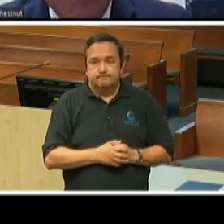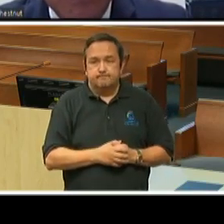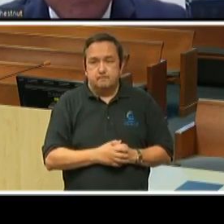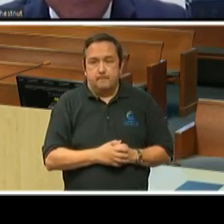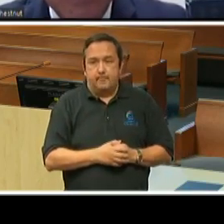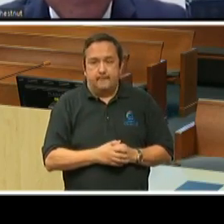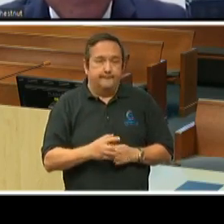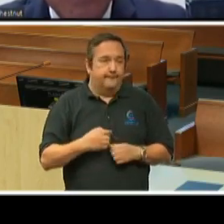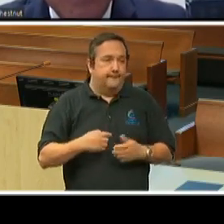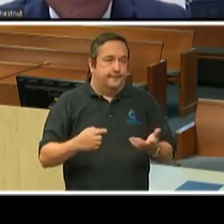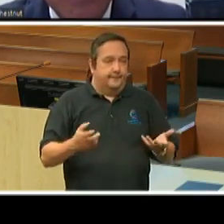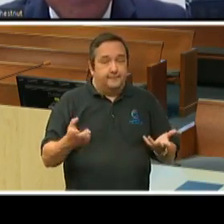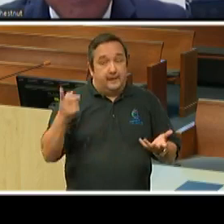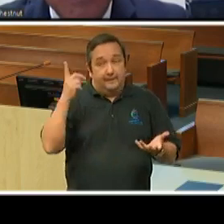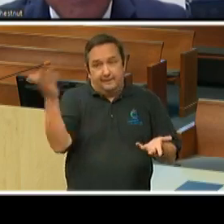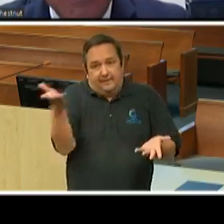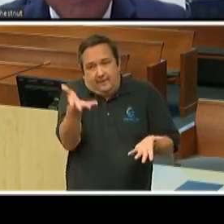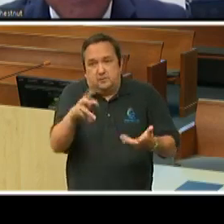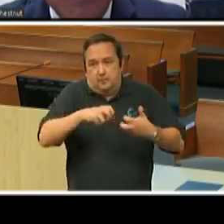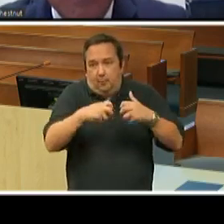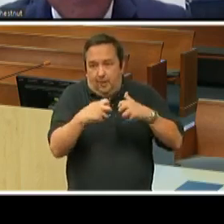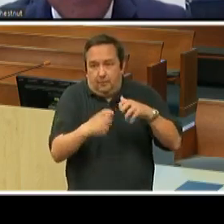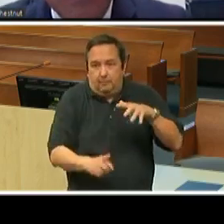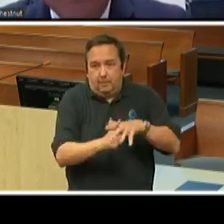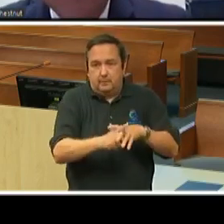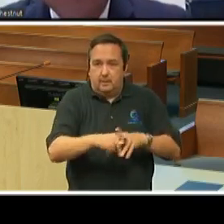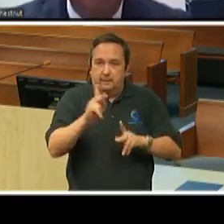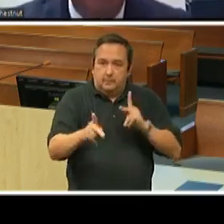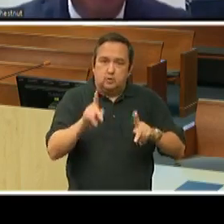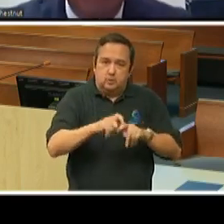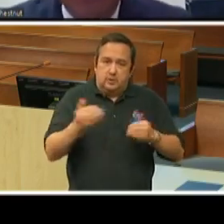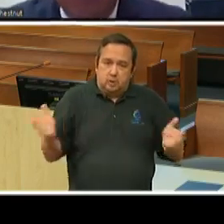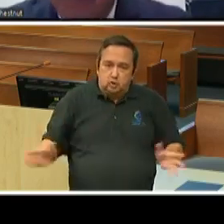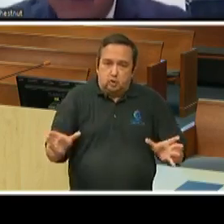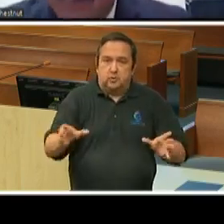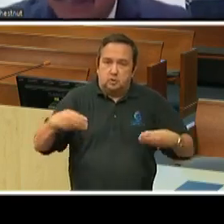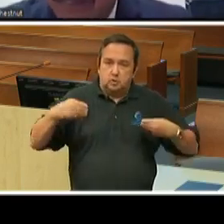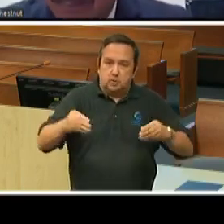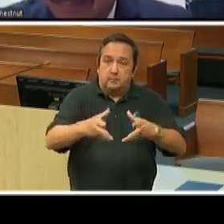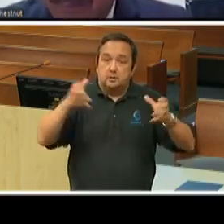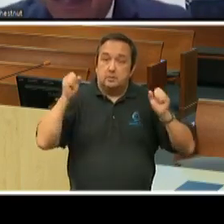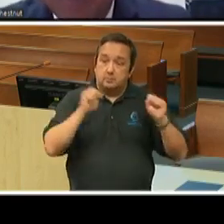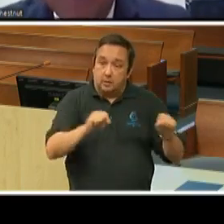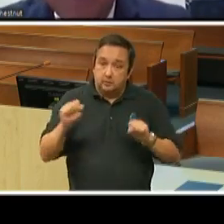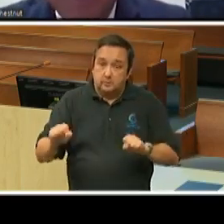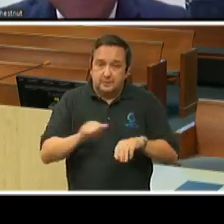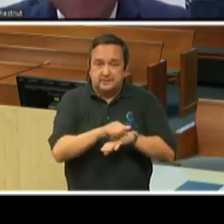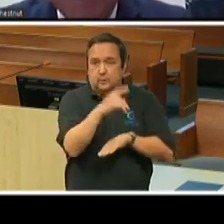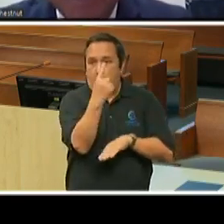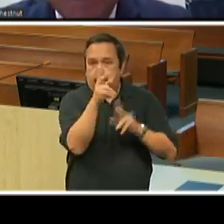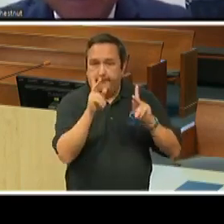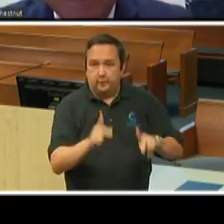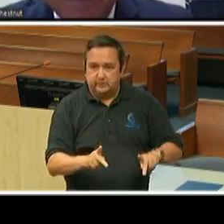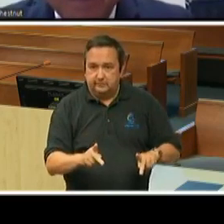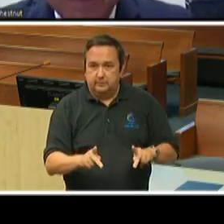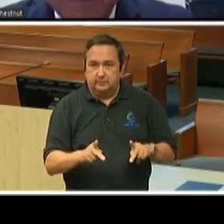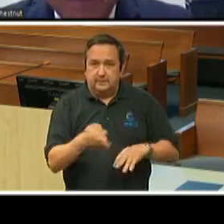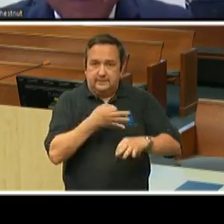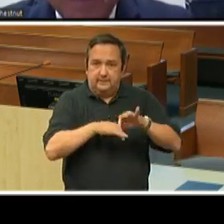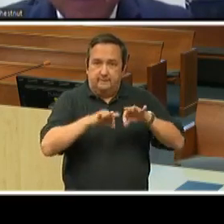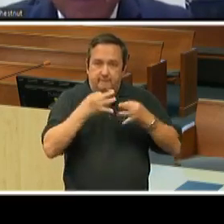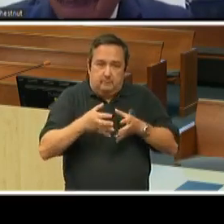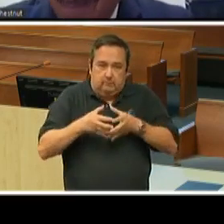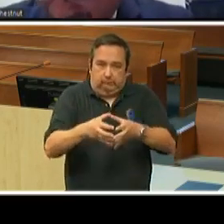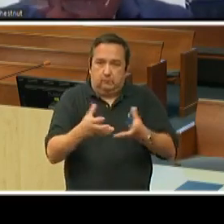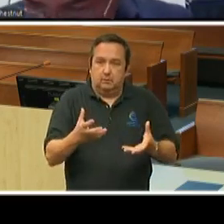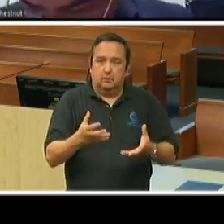That's family groups are a problem because people ought to be encouraged to shop as much as possible, send one person, and